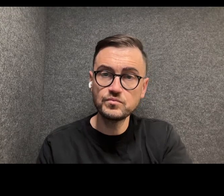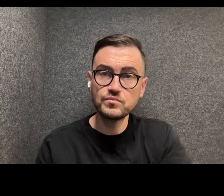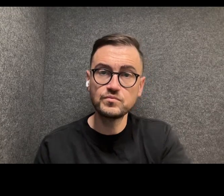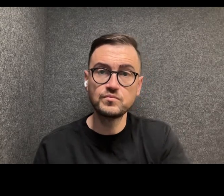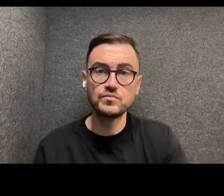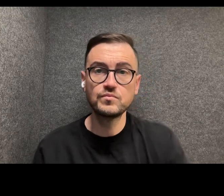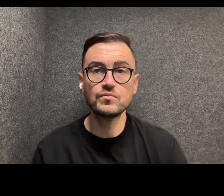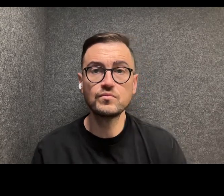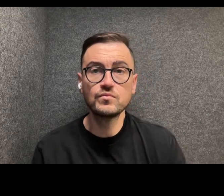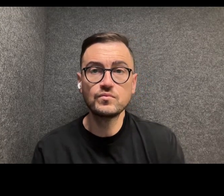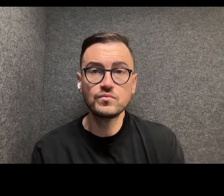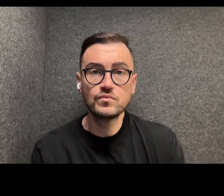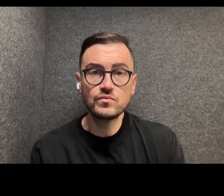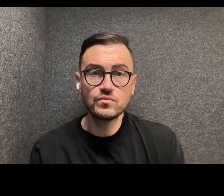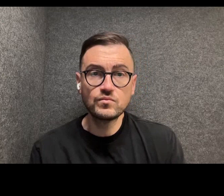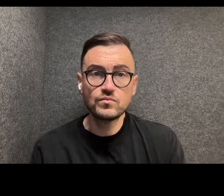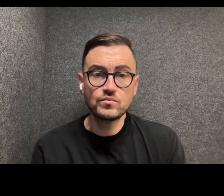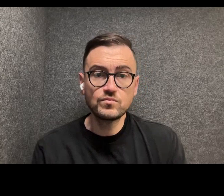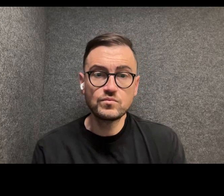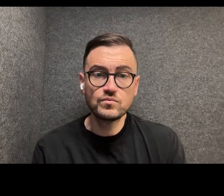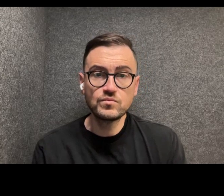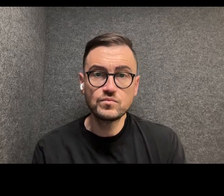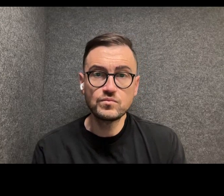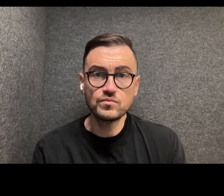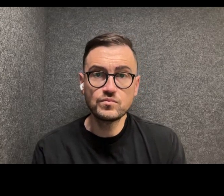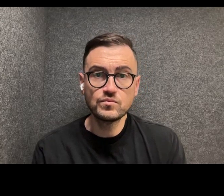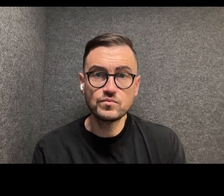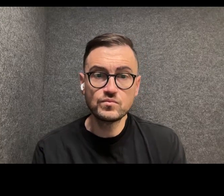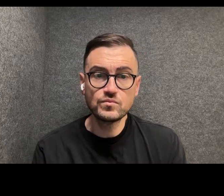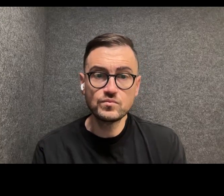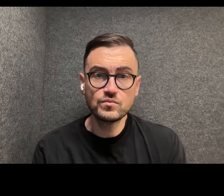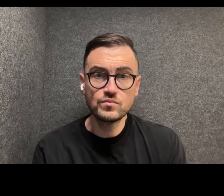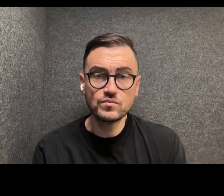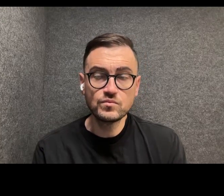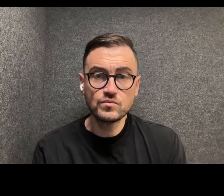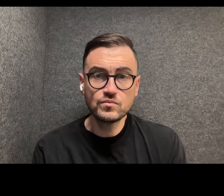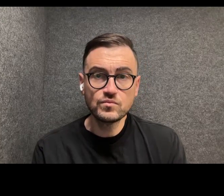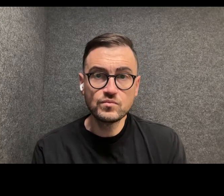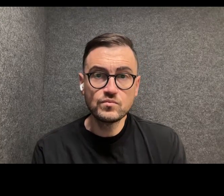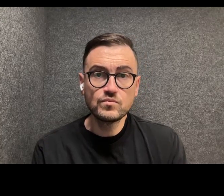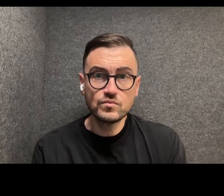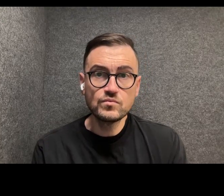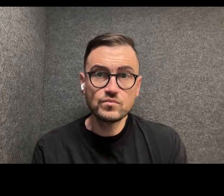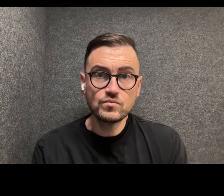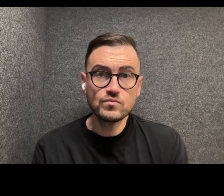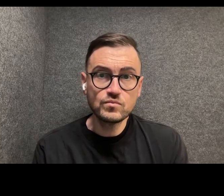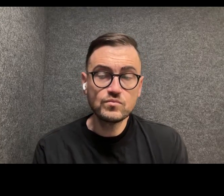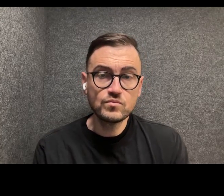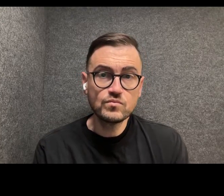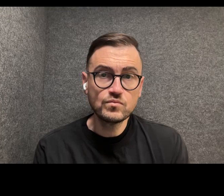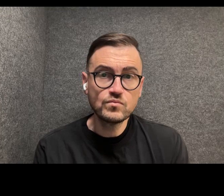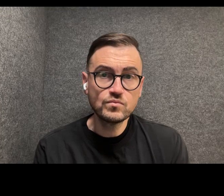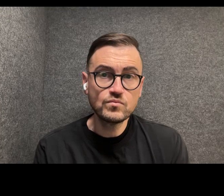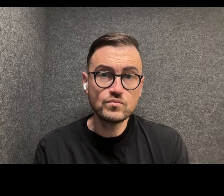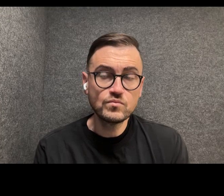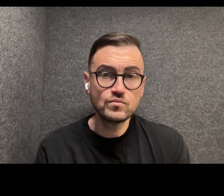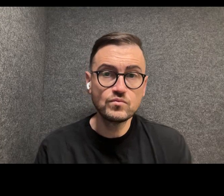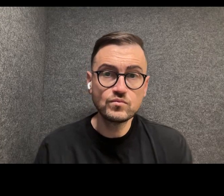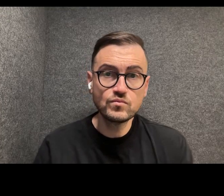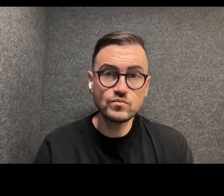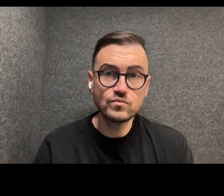is allowed. Yes. That you Absolutely. just need to set that structure up. And so I think we need